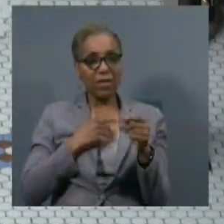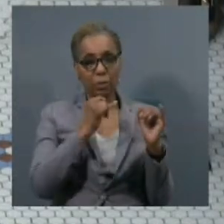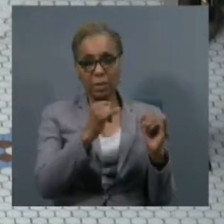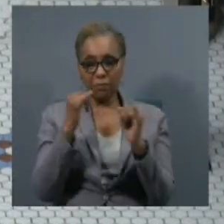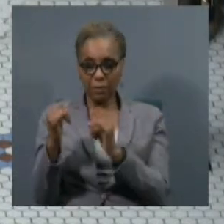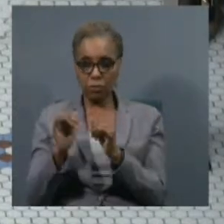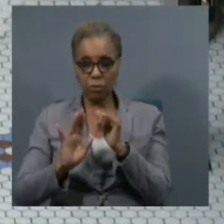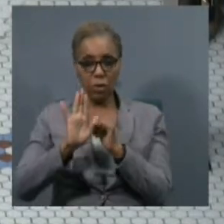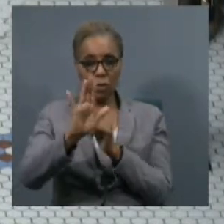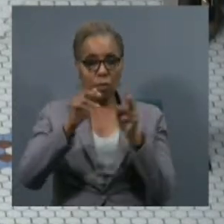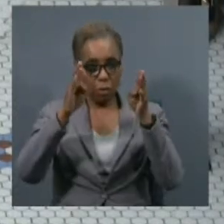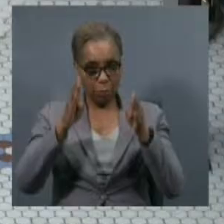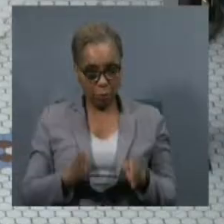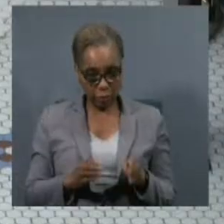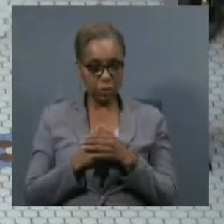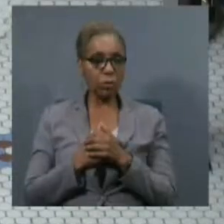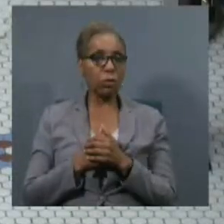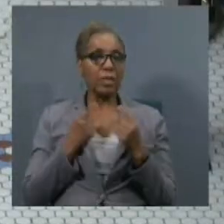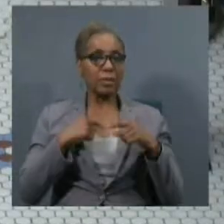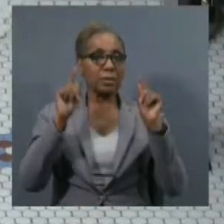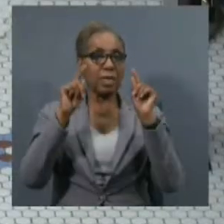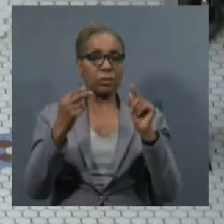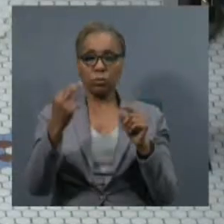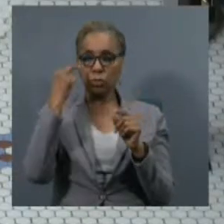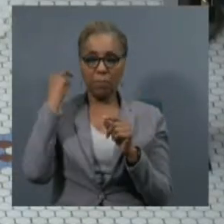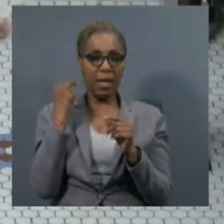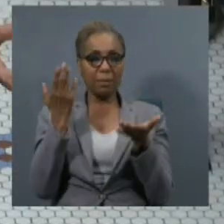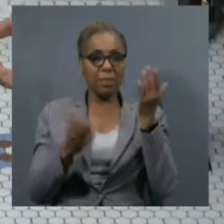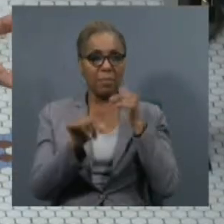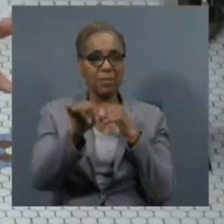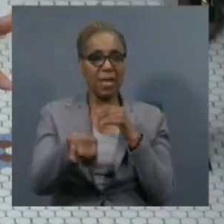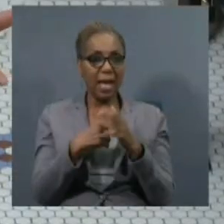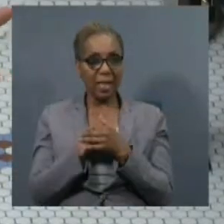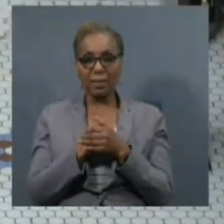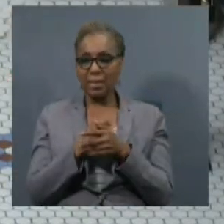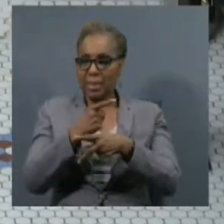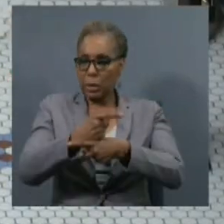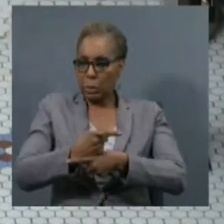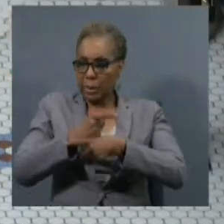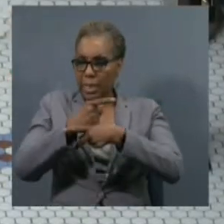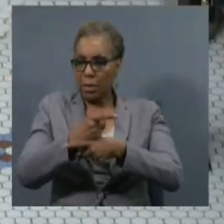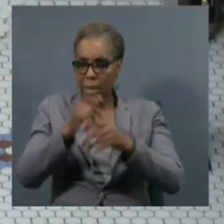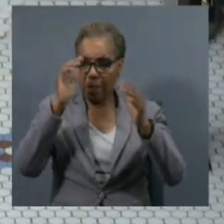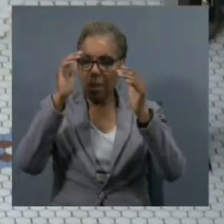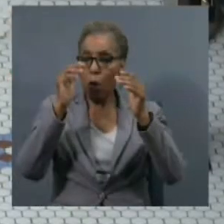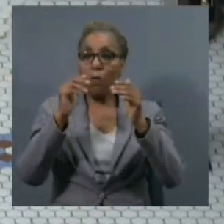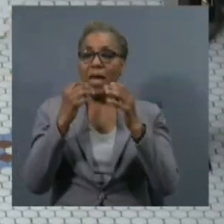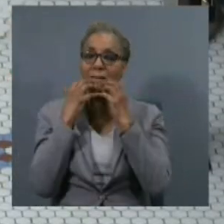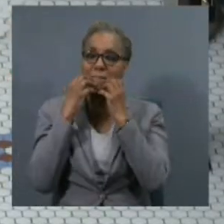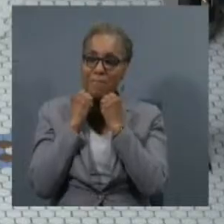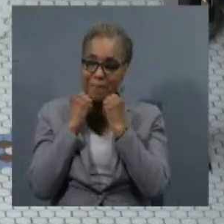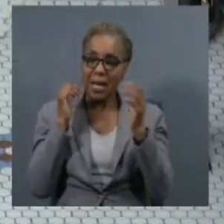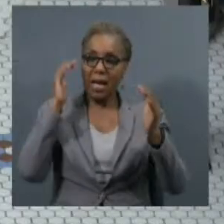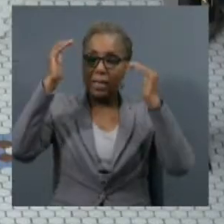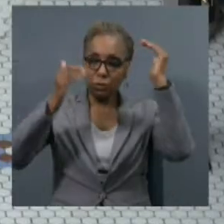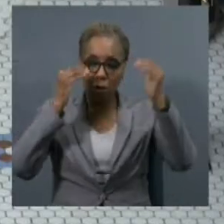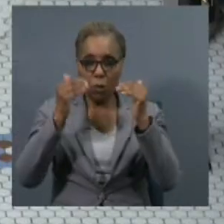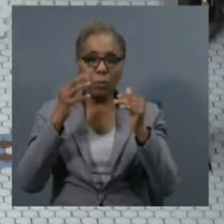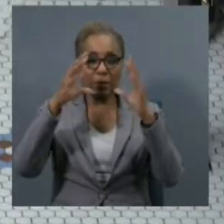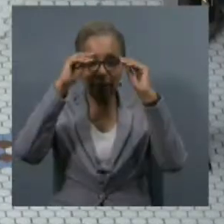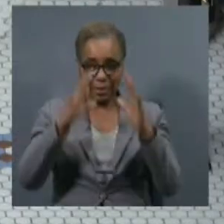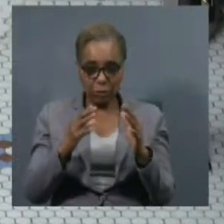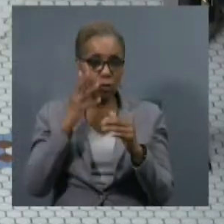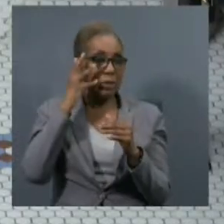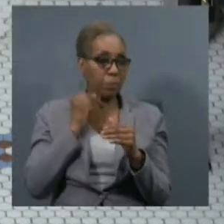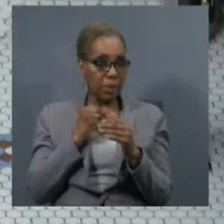individually, your own personal success, it is looking back at maybe that caring adult or that teacher or that experience that you